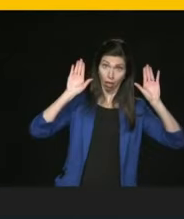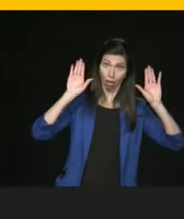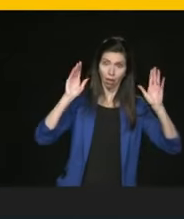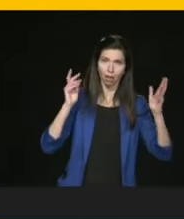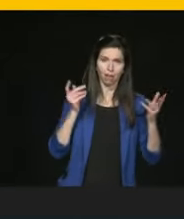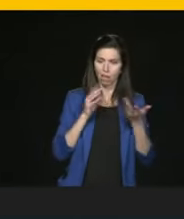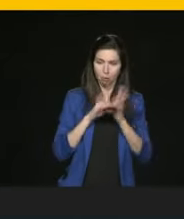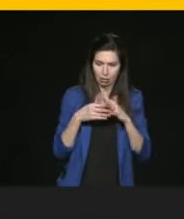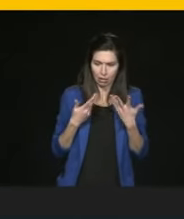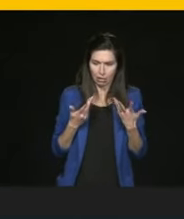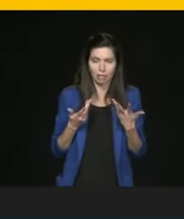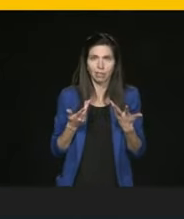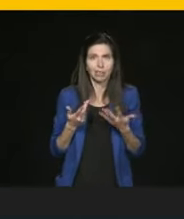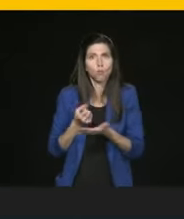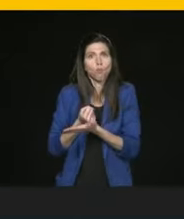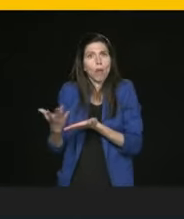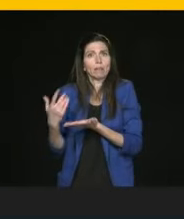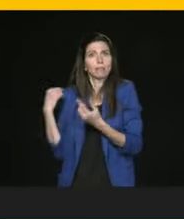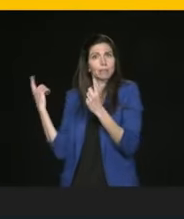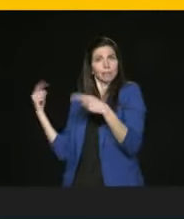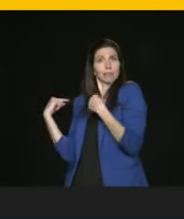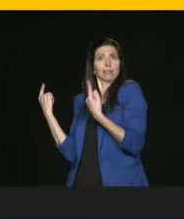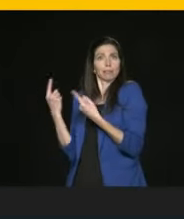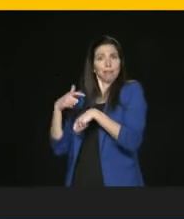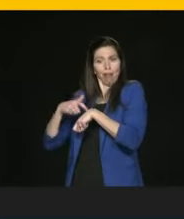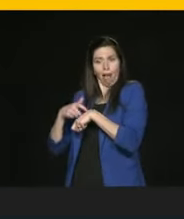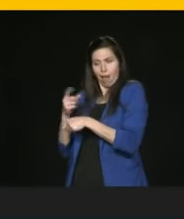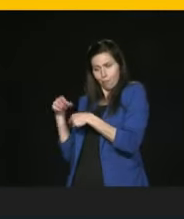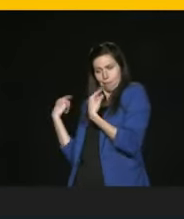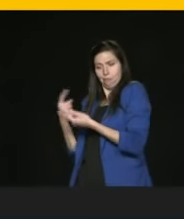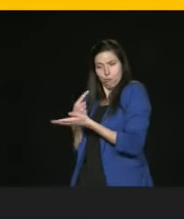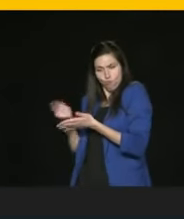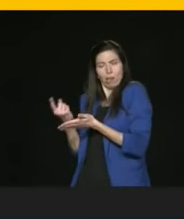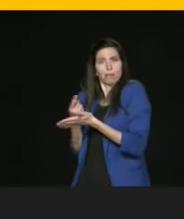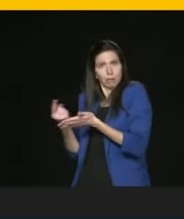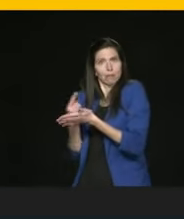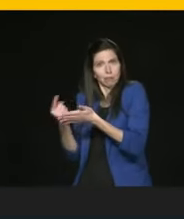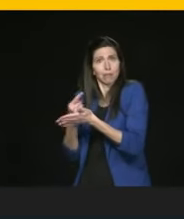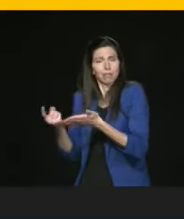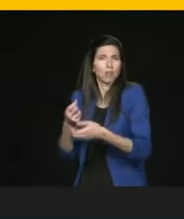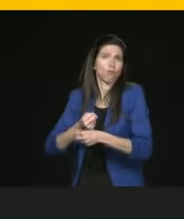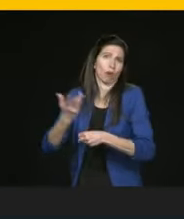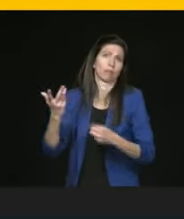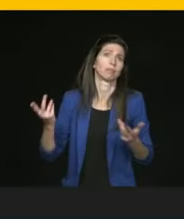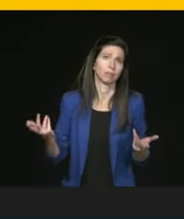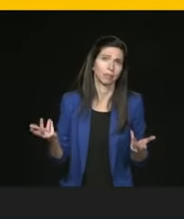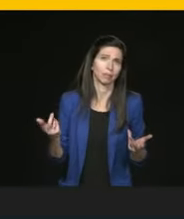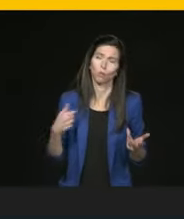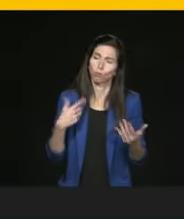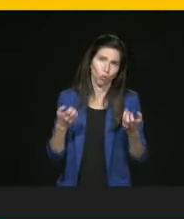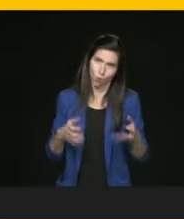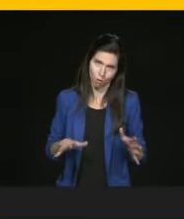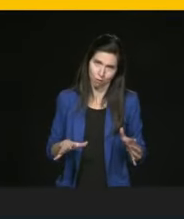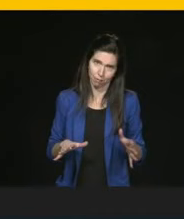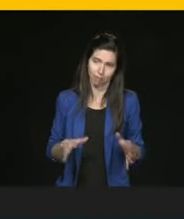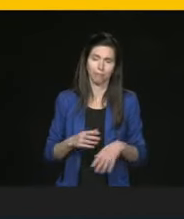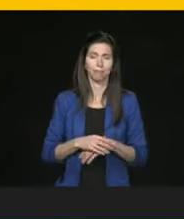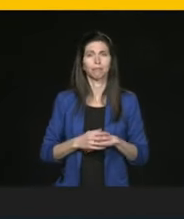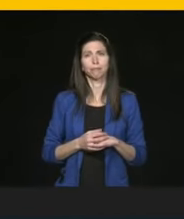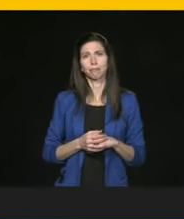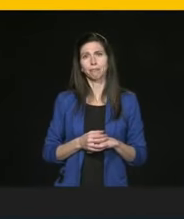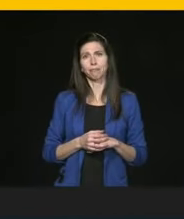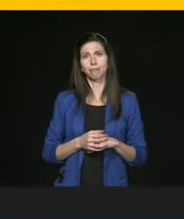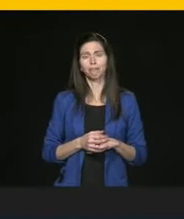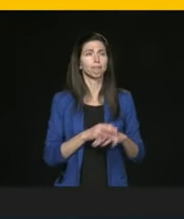that we have made over the last few weeks. Follow up. Thank you. Minister